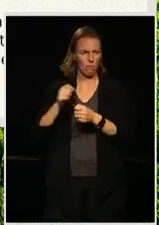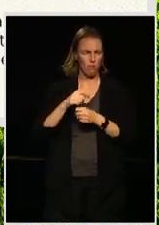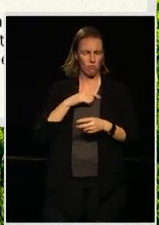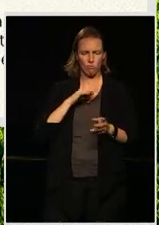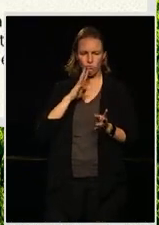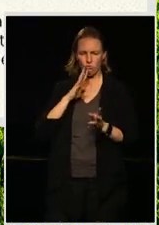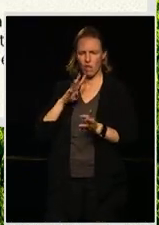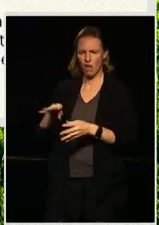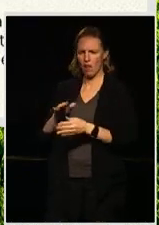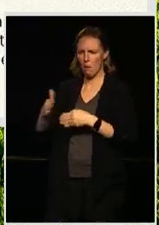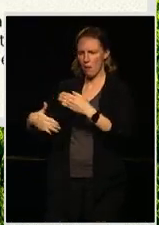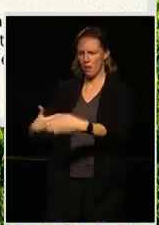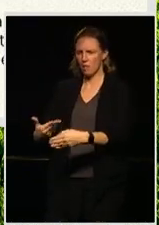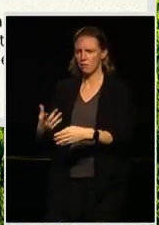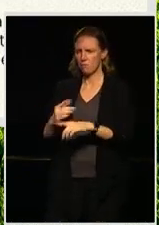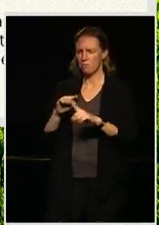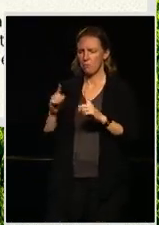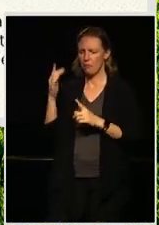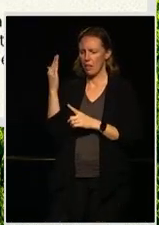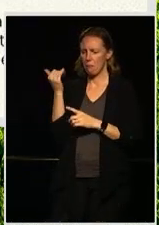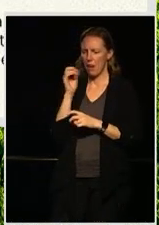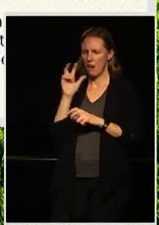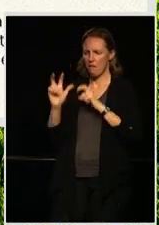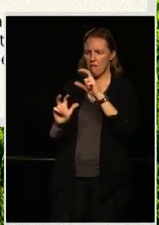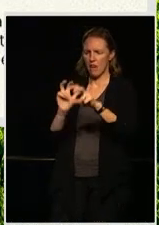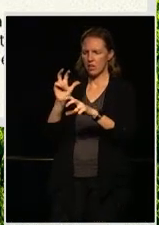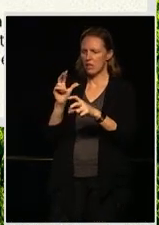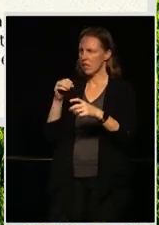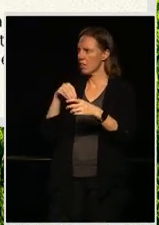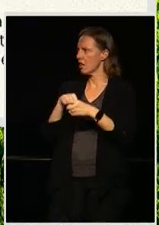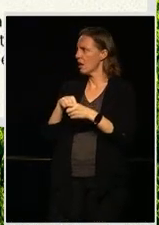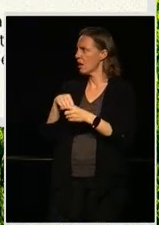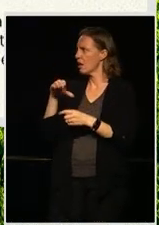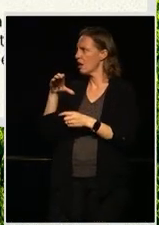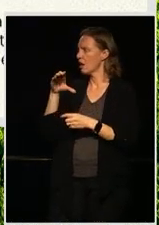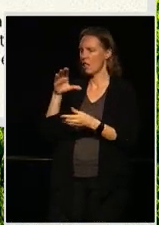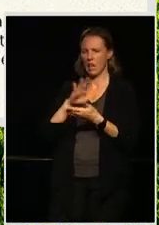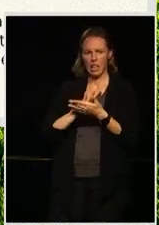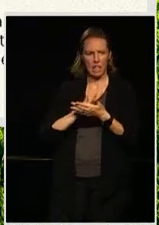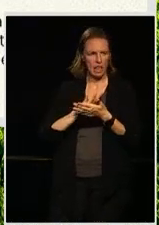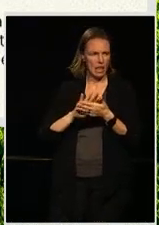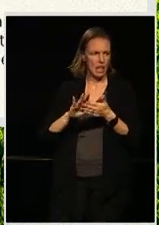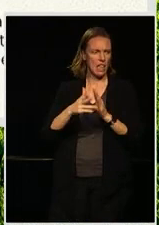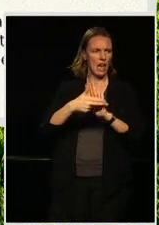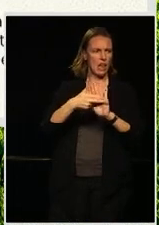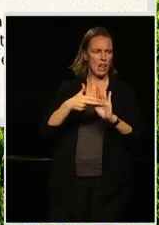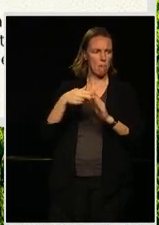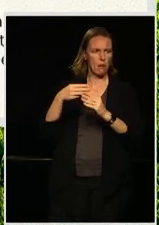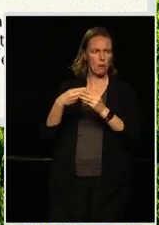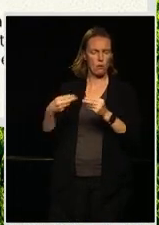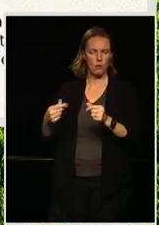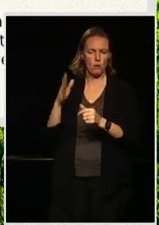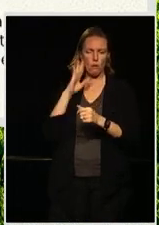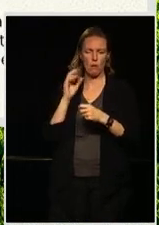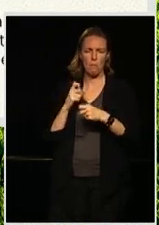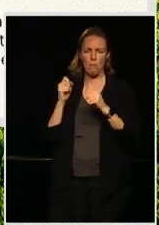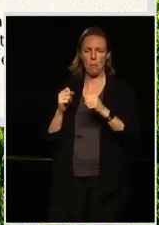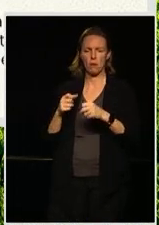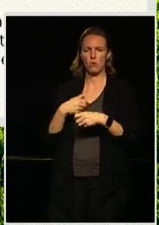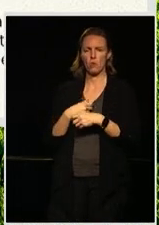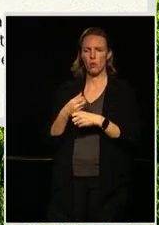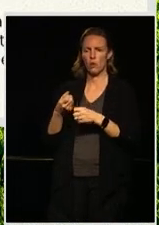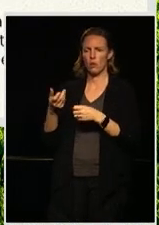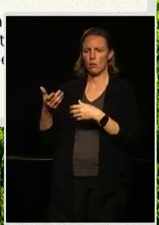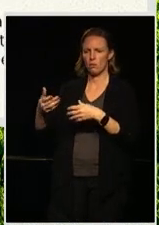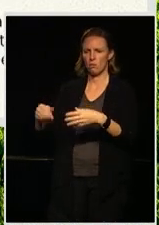that process. By investing in company clean label solution, we will be able to generate more than 30 direct and